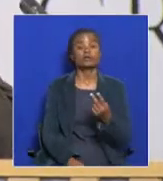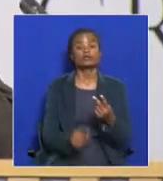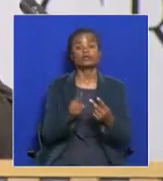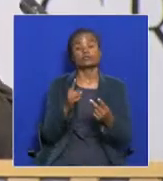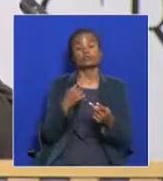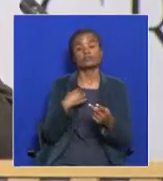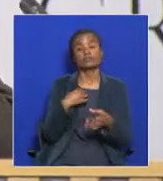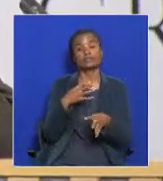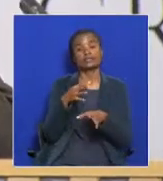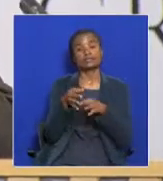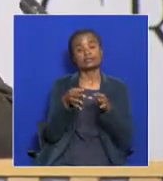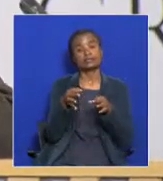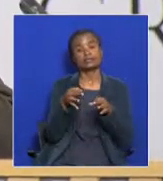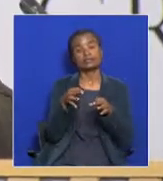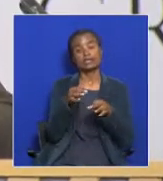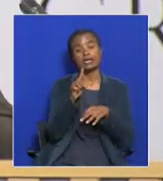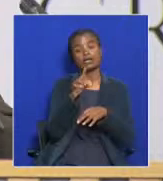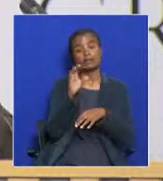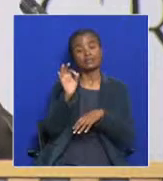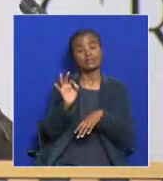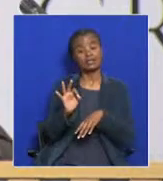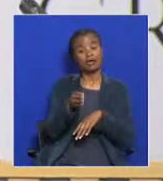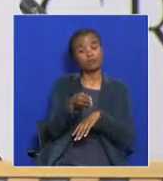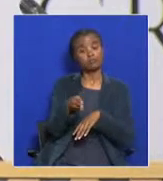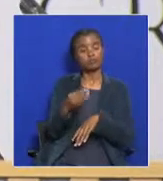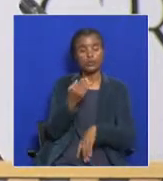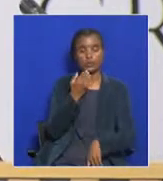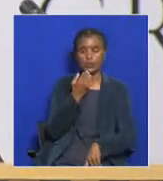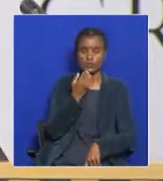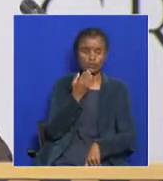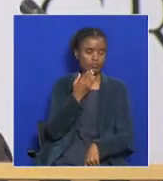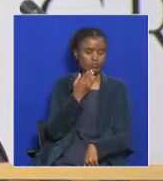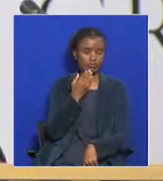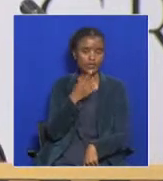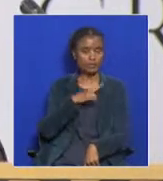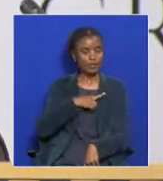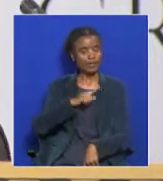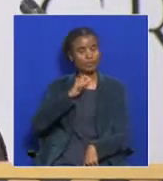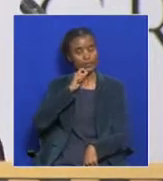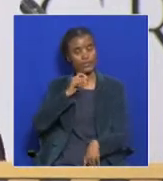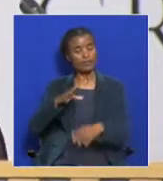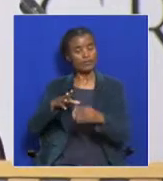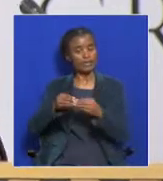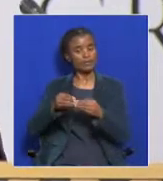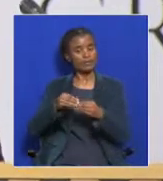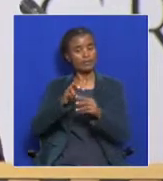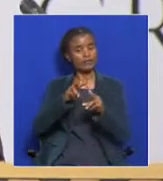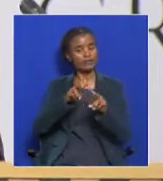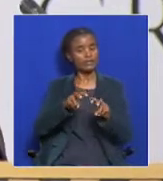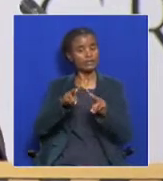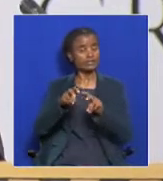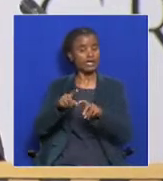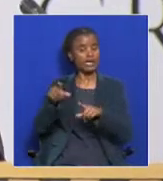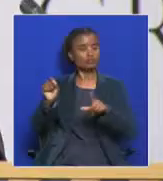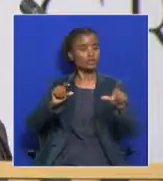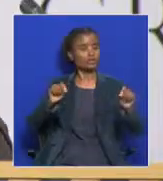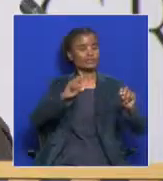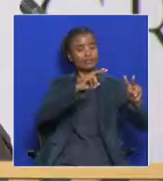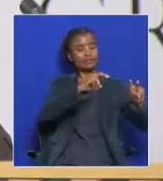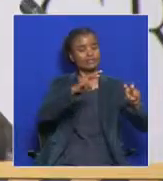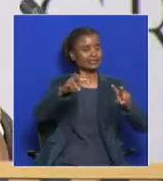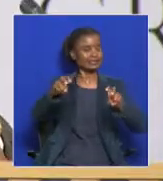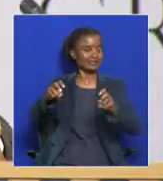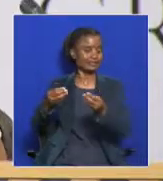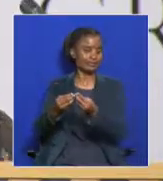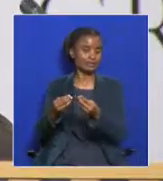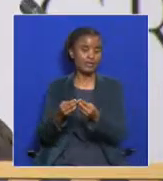it was that time of the morning where members are out on investigation. So if Pangase had suggested another